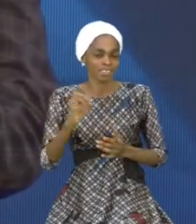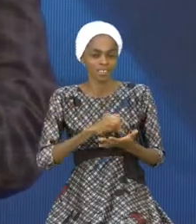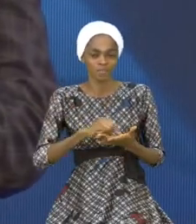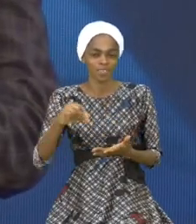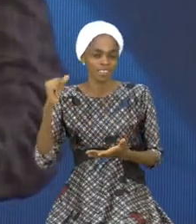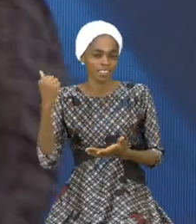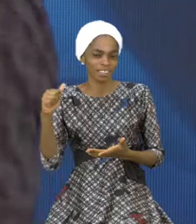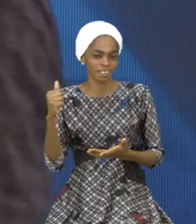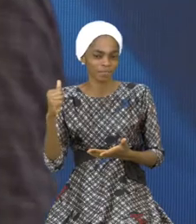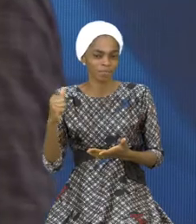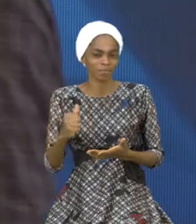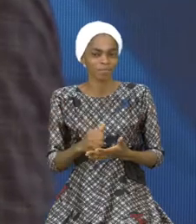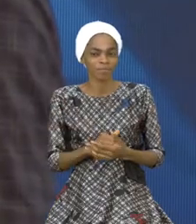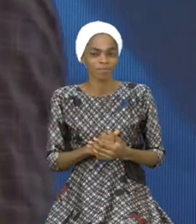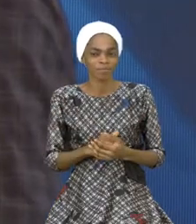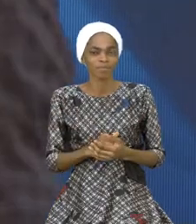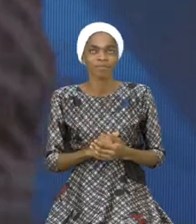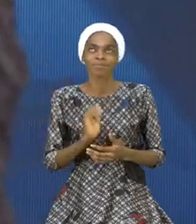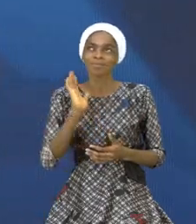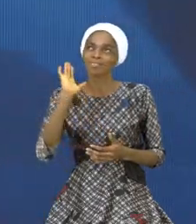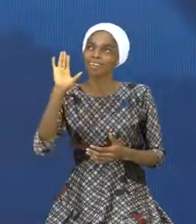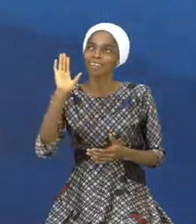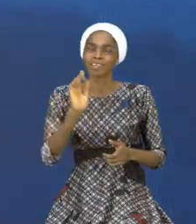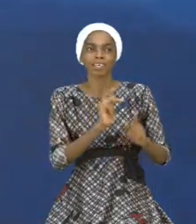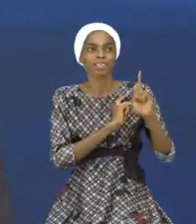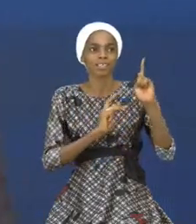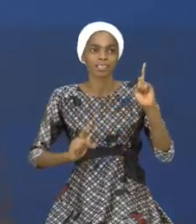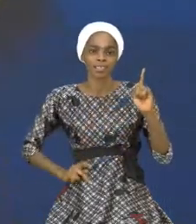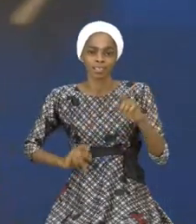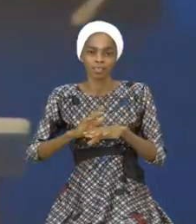10. Thy kingdom come.